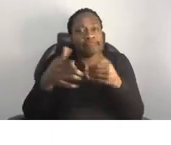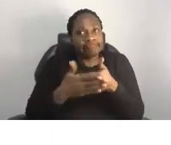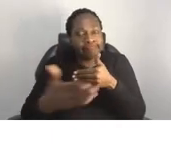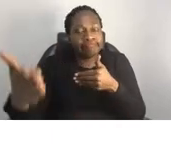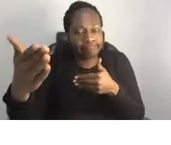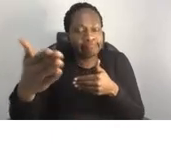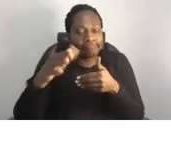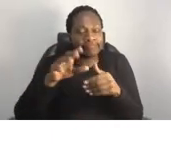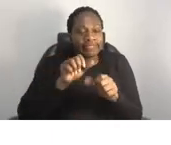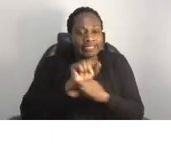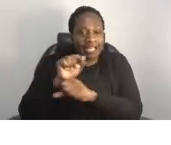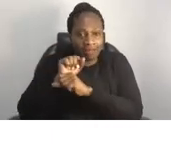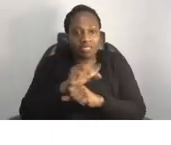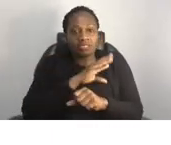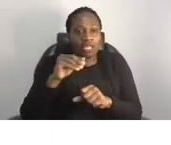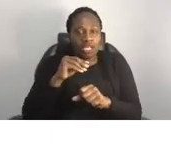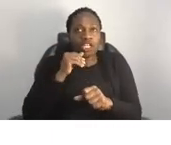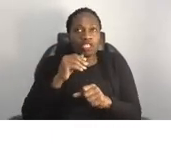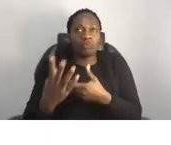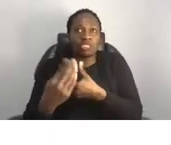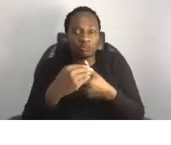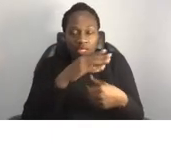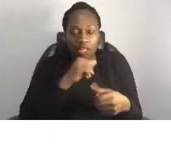to switch into being a participant in the learning circle.